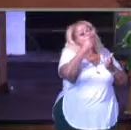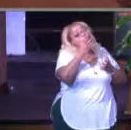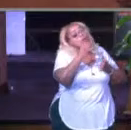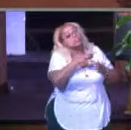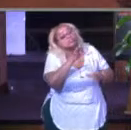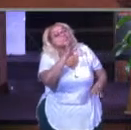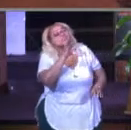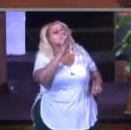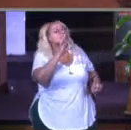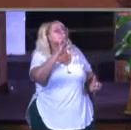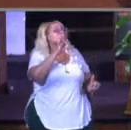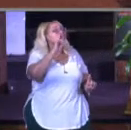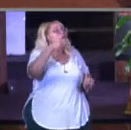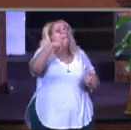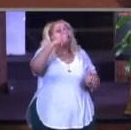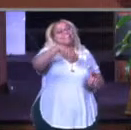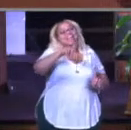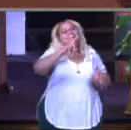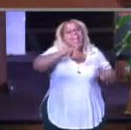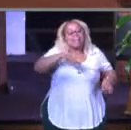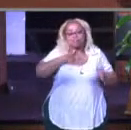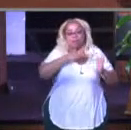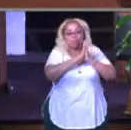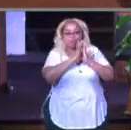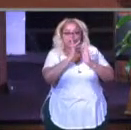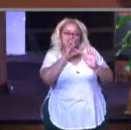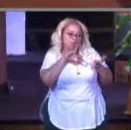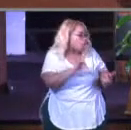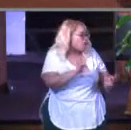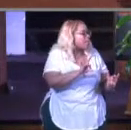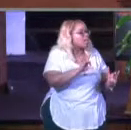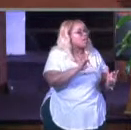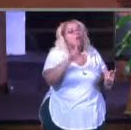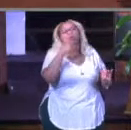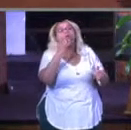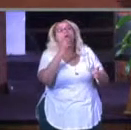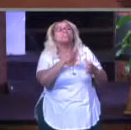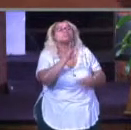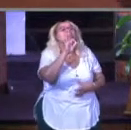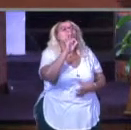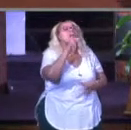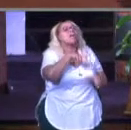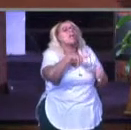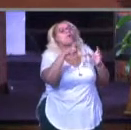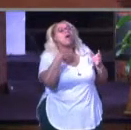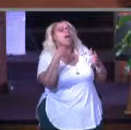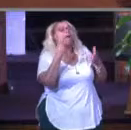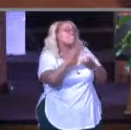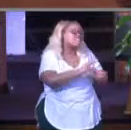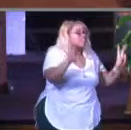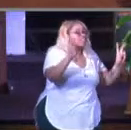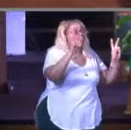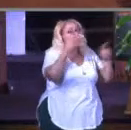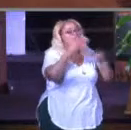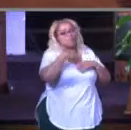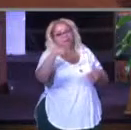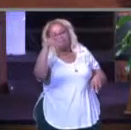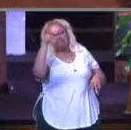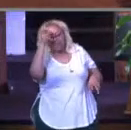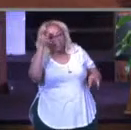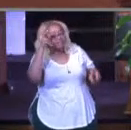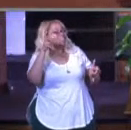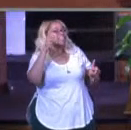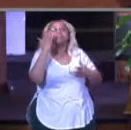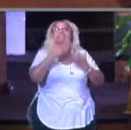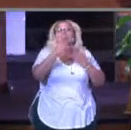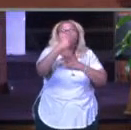Only want the Spirit to come out when I need to answer to my prayer right quick. Only want the Spirit to come out when I need victory over my enemy.